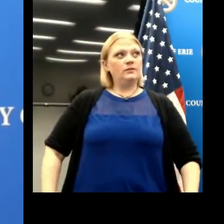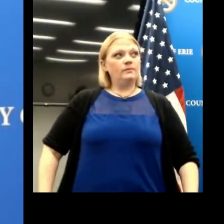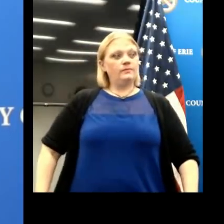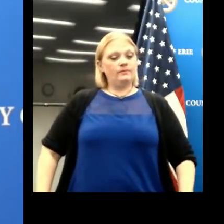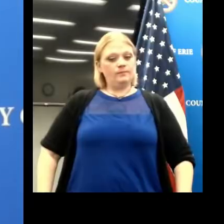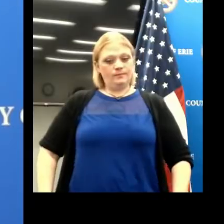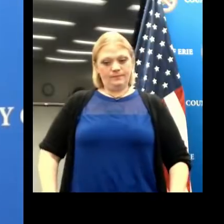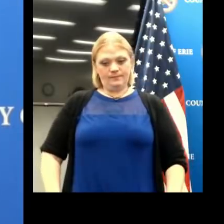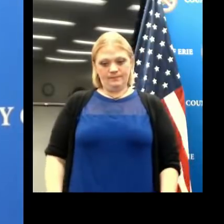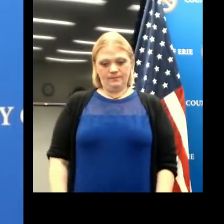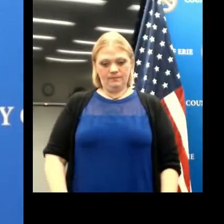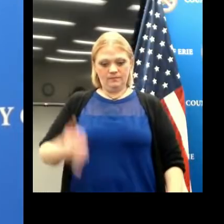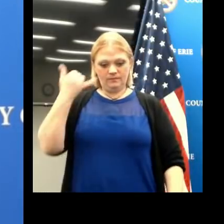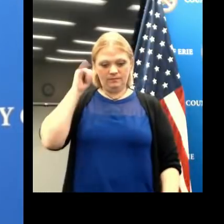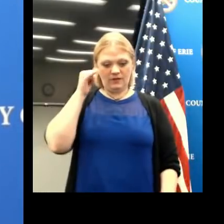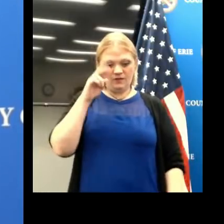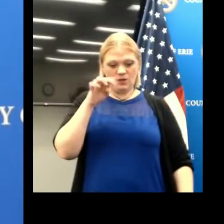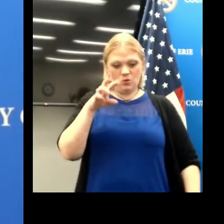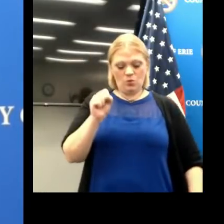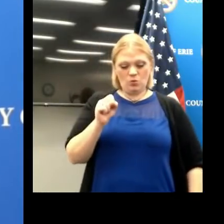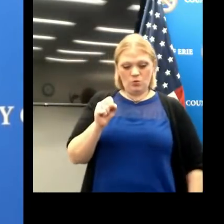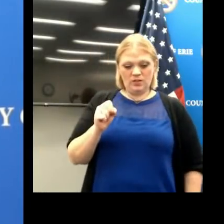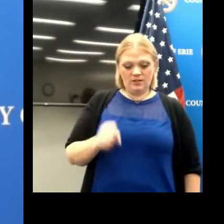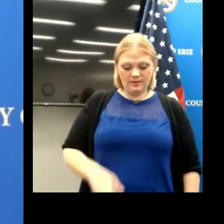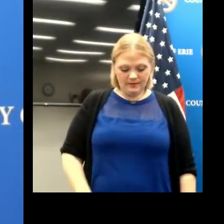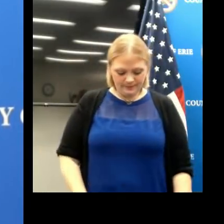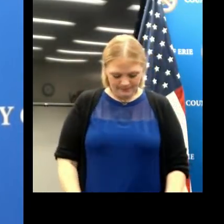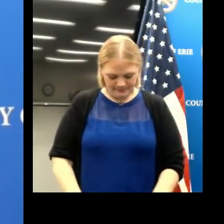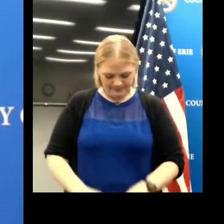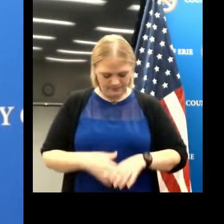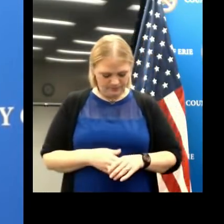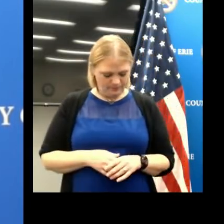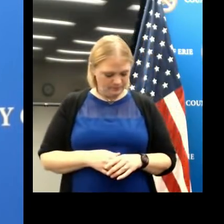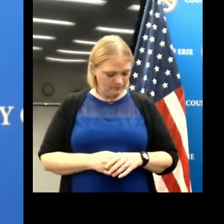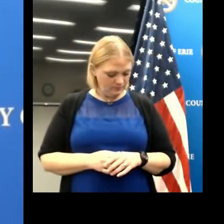If not, Buffalo News, Sandra Tan and Aaron Bessaker.